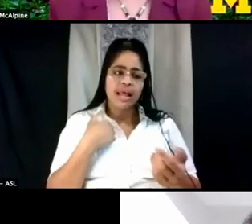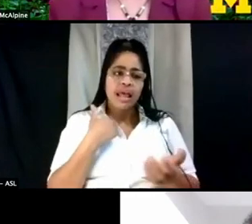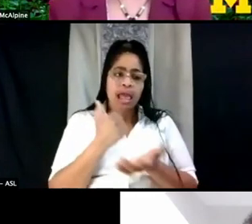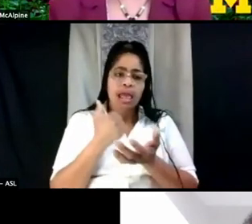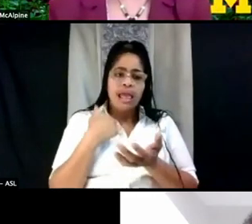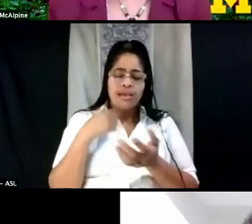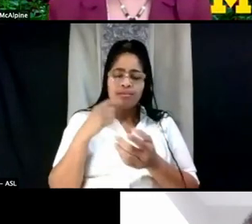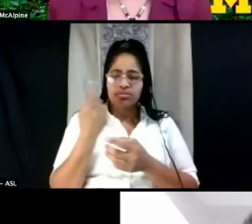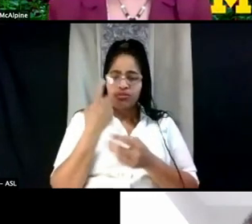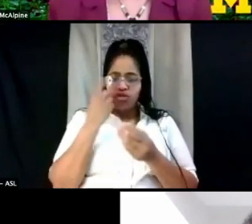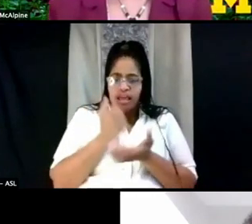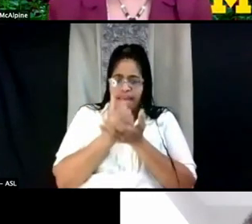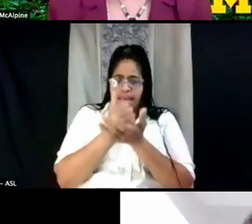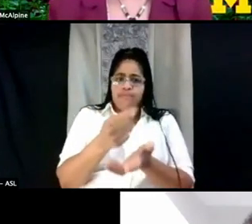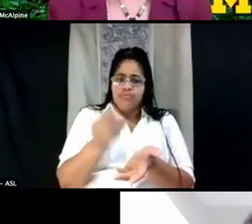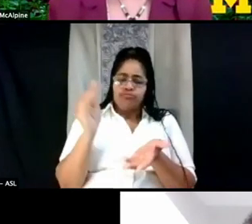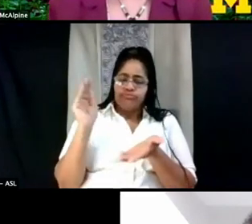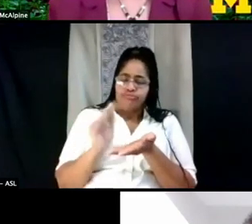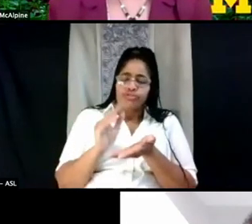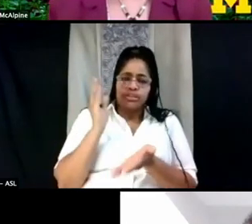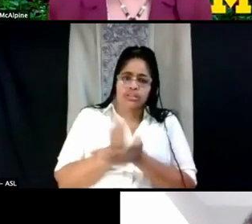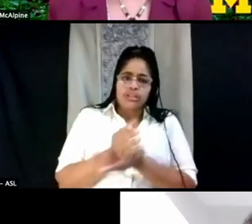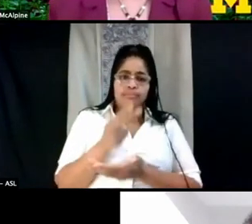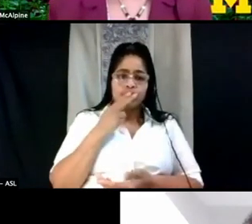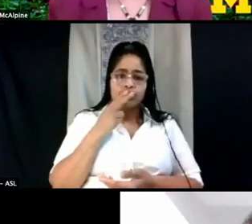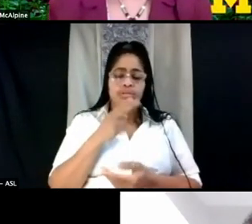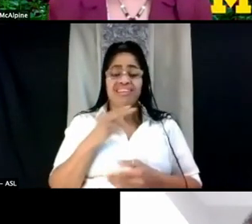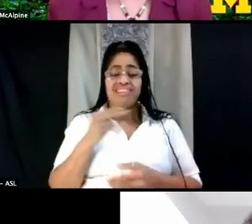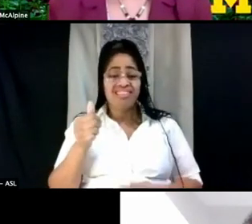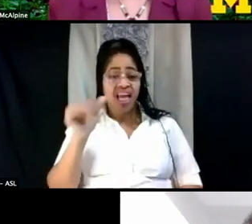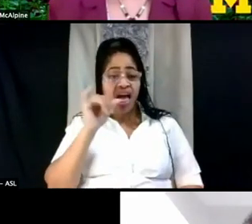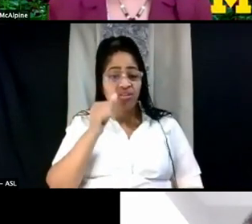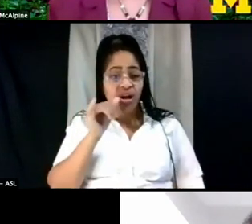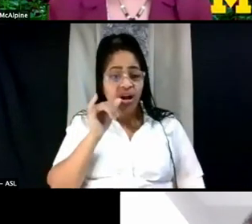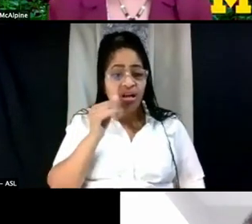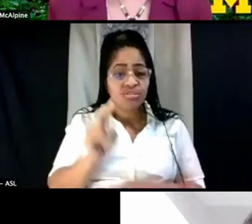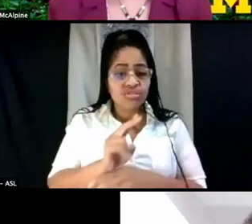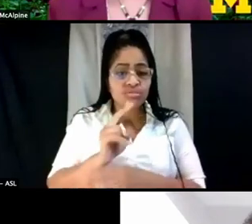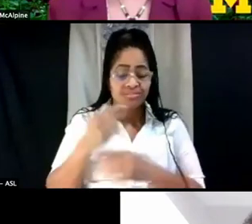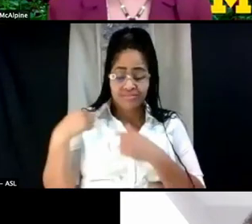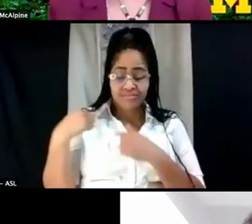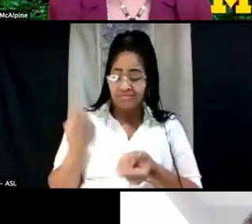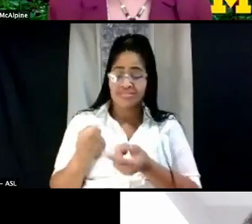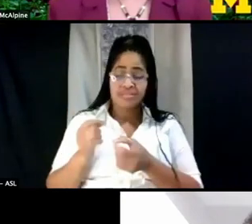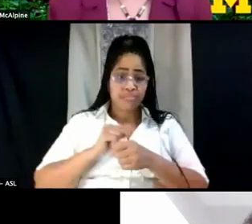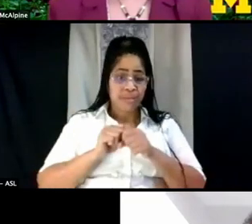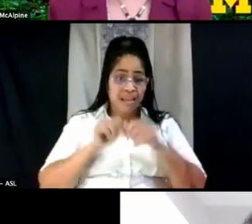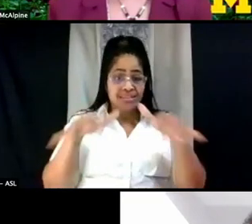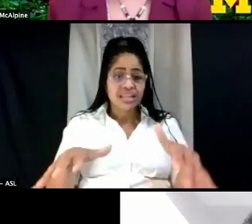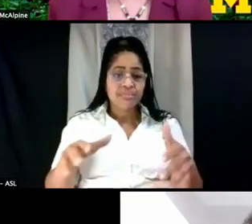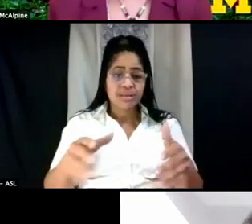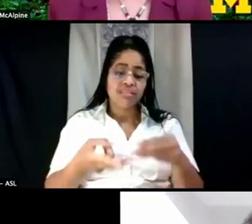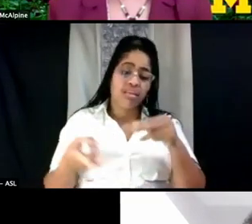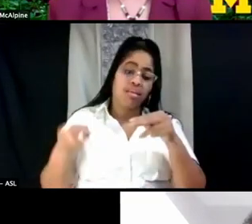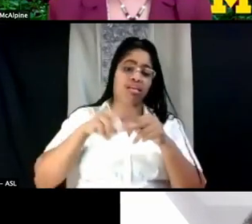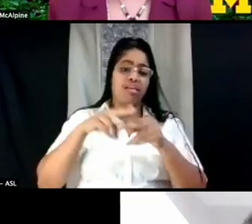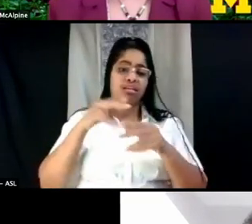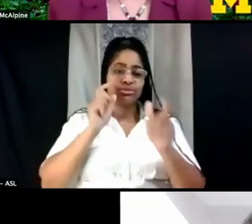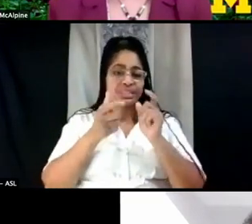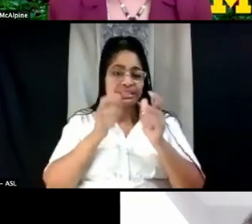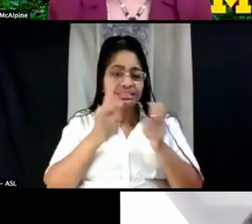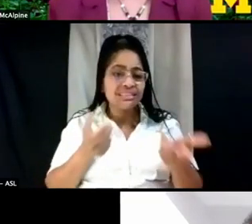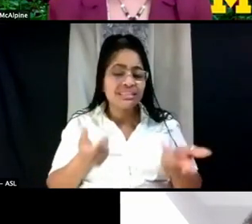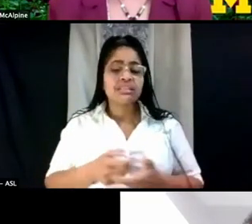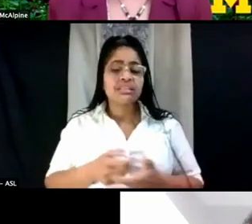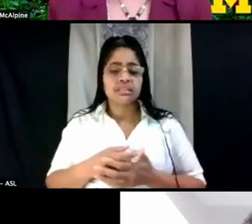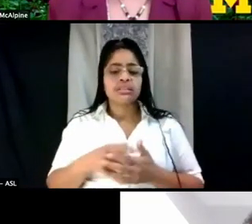national data suggests alcohol use, especially unalcohol use, has increased during the pandemic. And mHealthy's alcohol management program has virtual offerings to